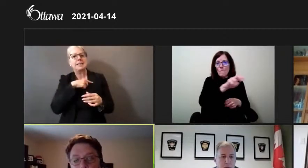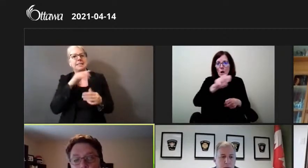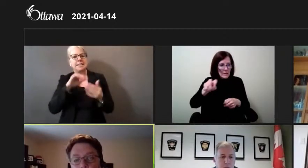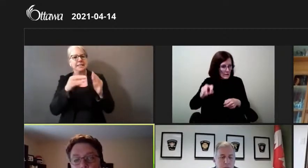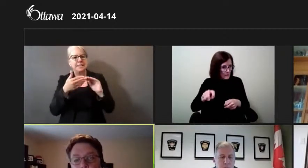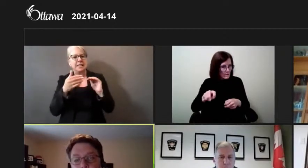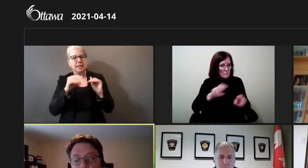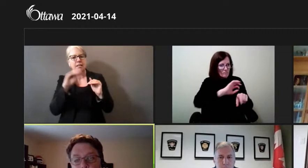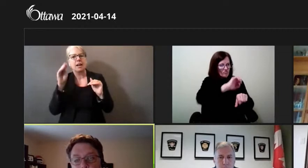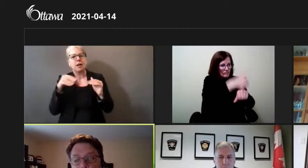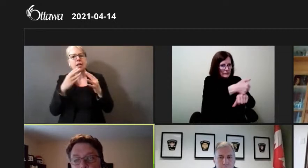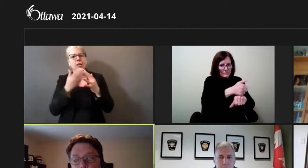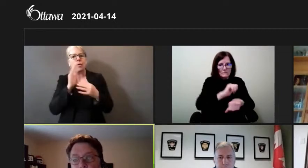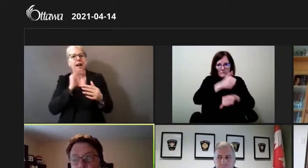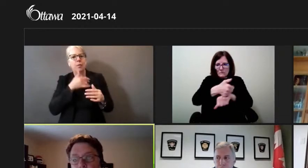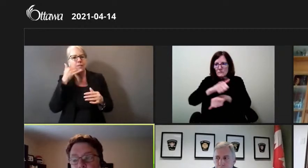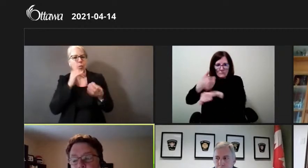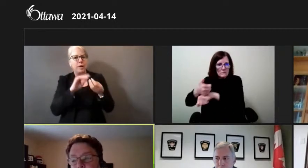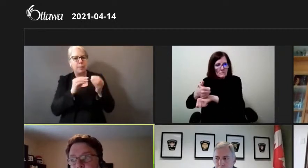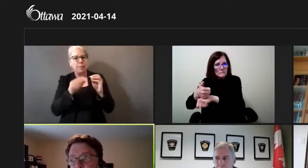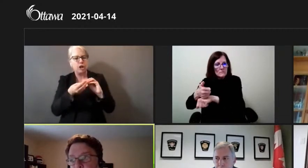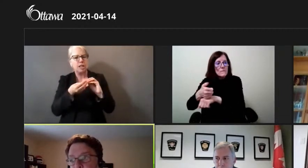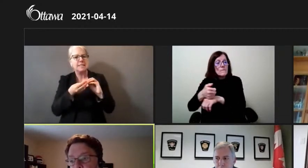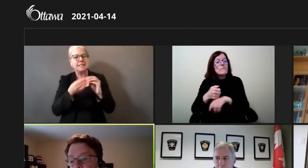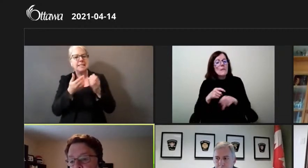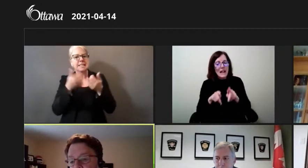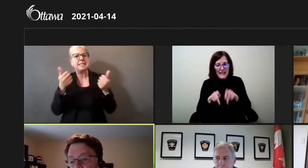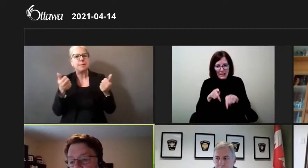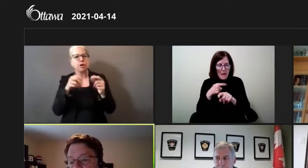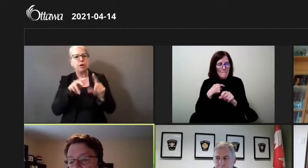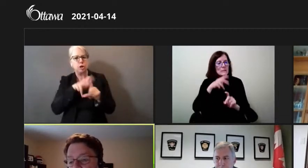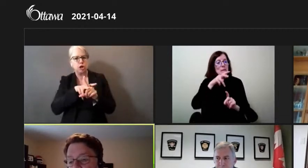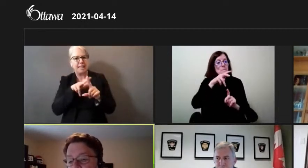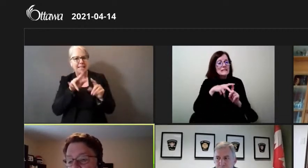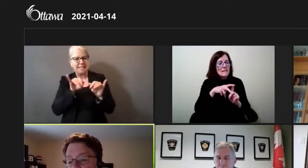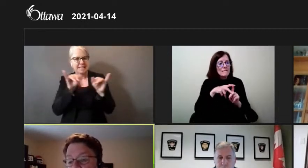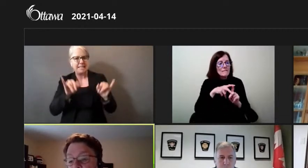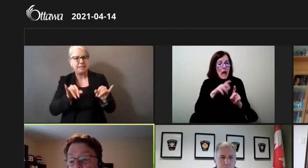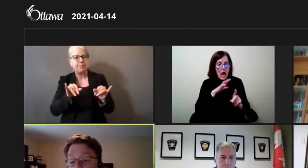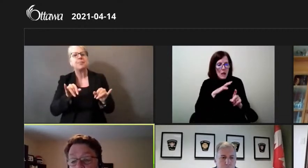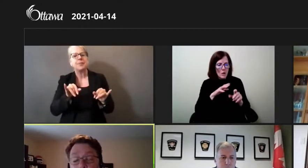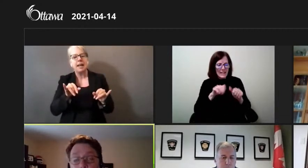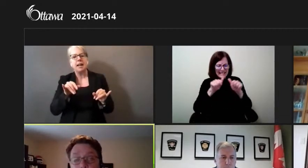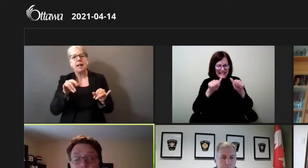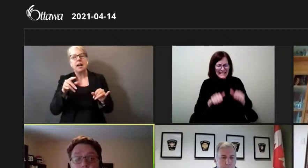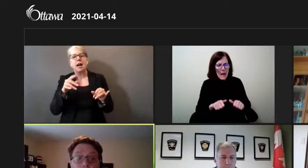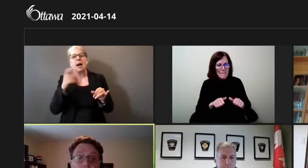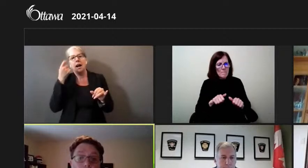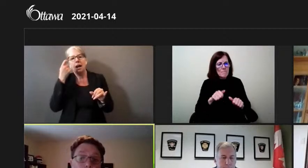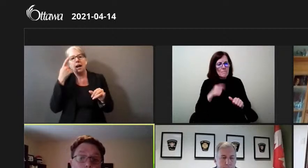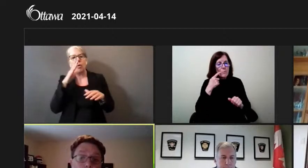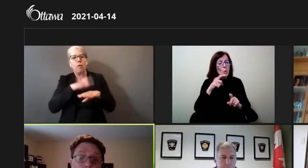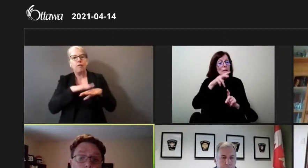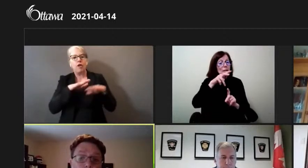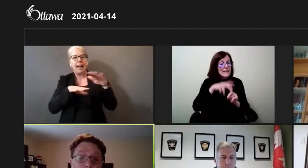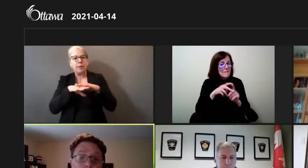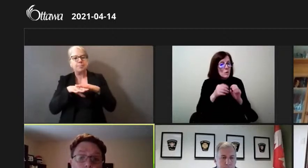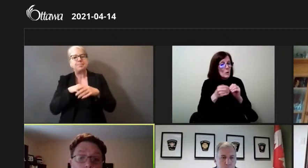our phone number, since it's a separate booking system. In terms of overlap,